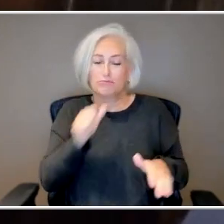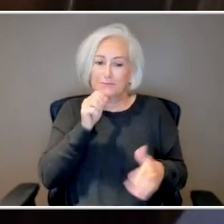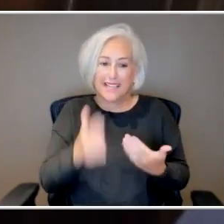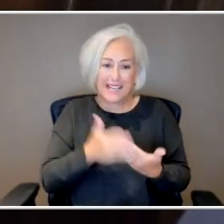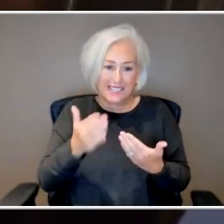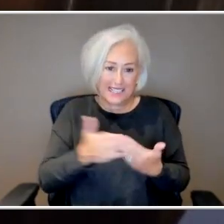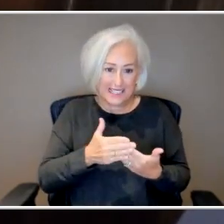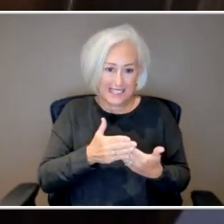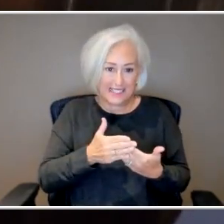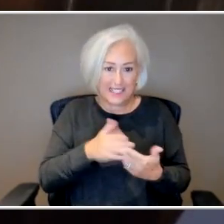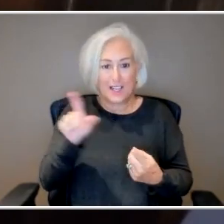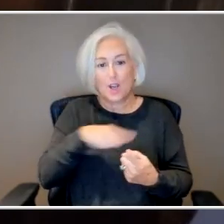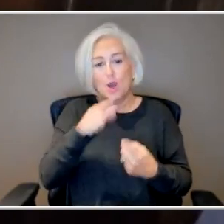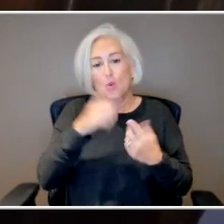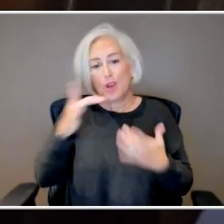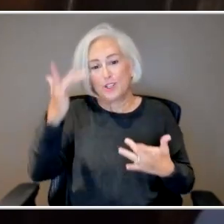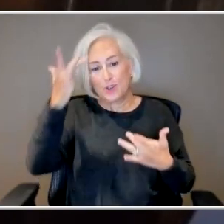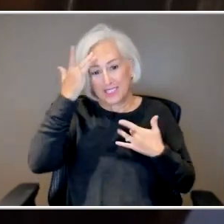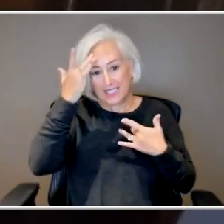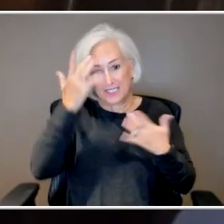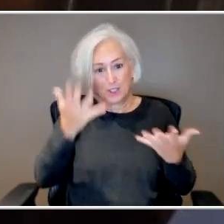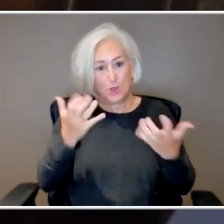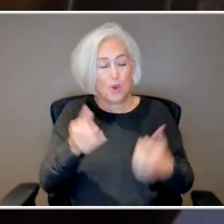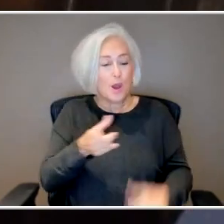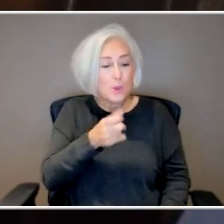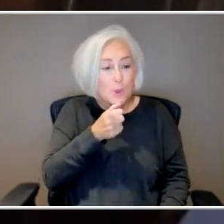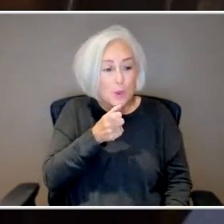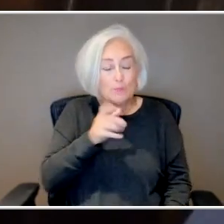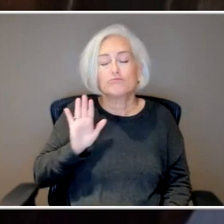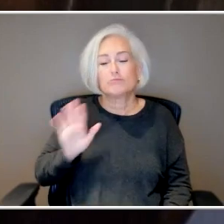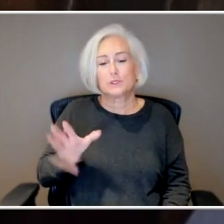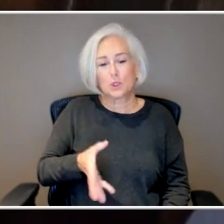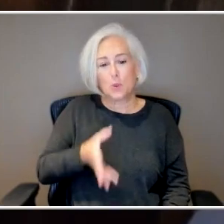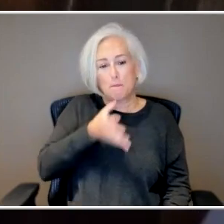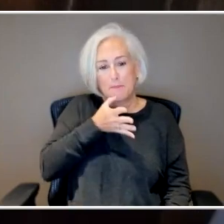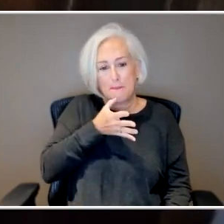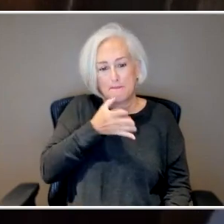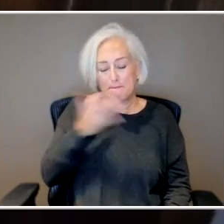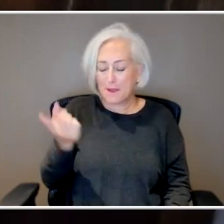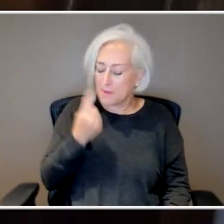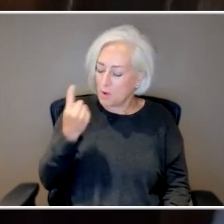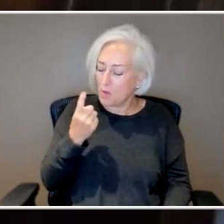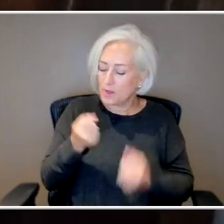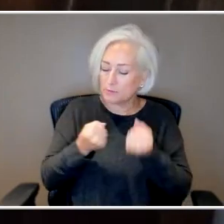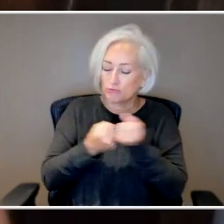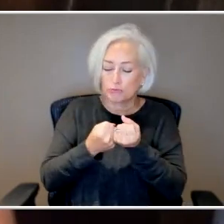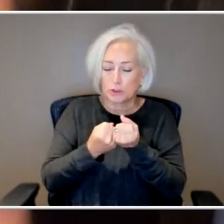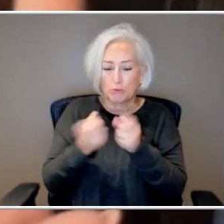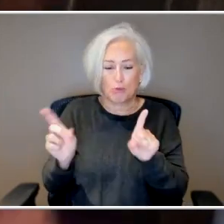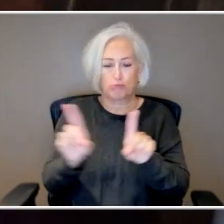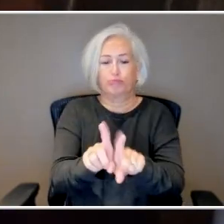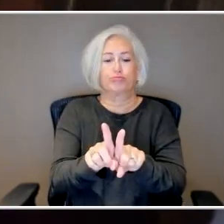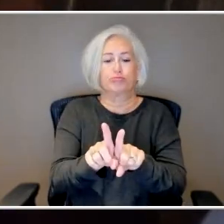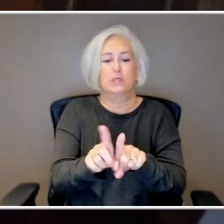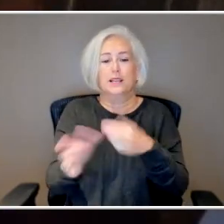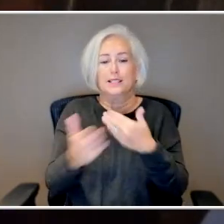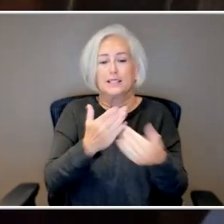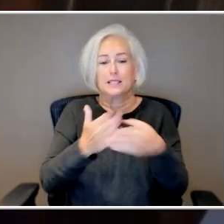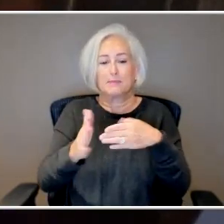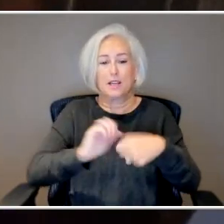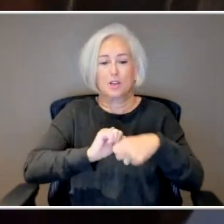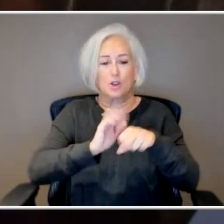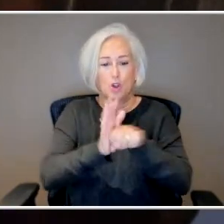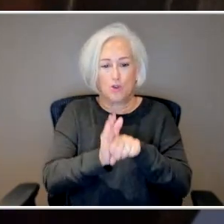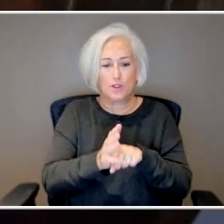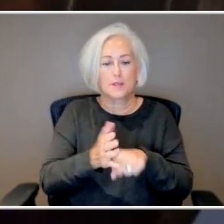want most? Is your mom. And she was always be there, no matter if it had been COVID or not. My mother would have been marching down